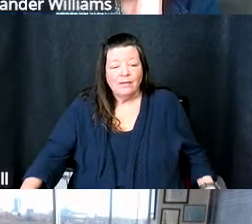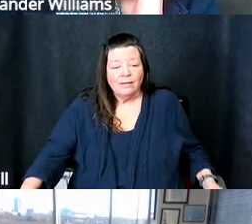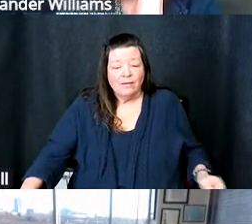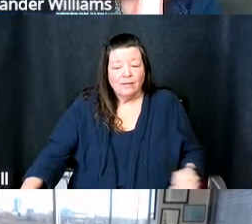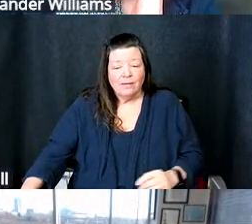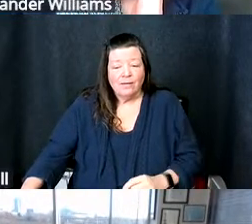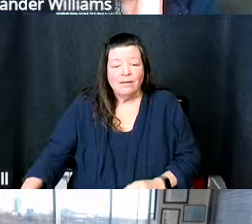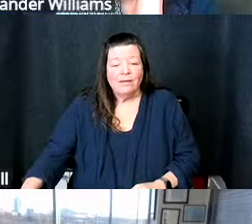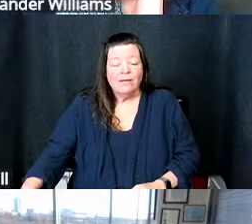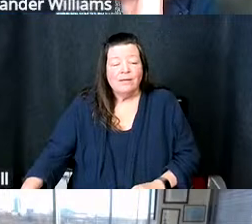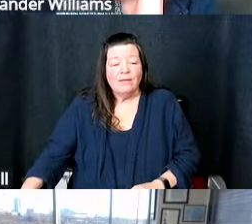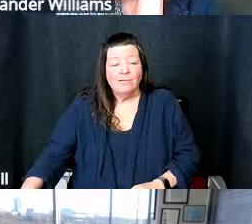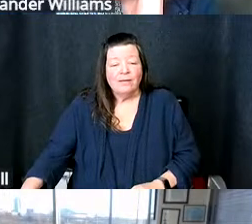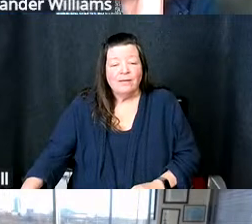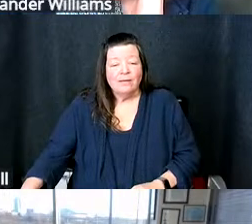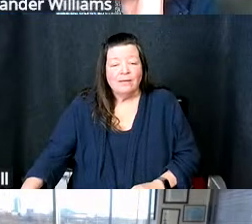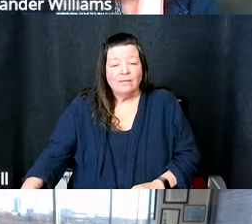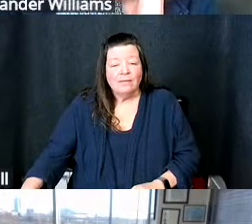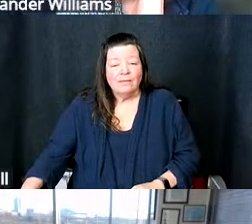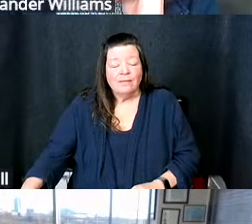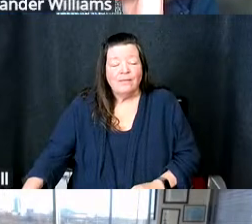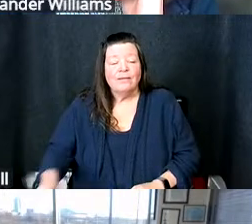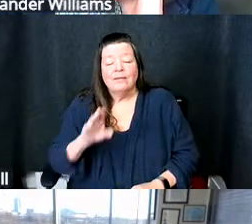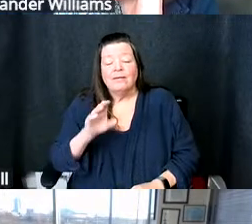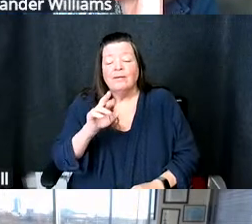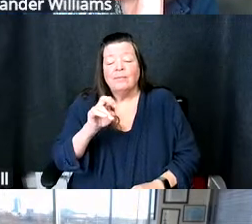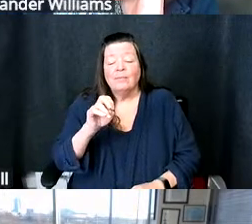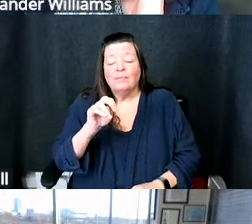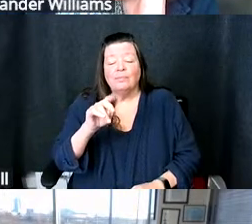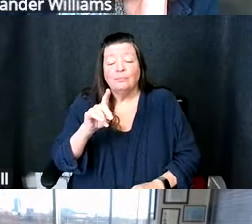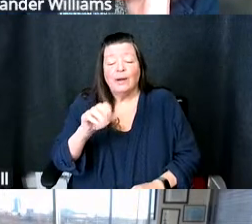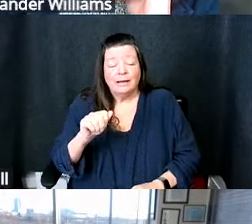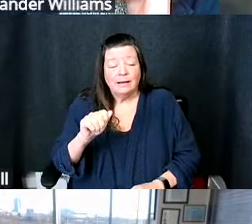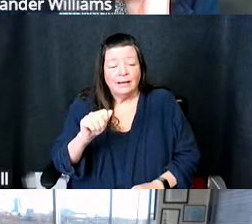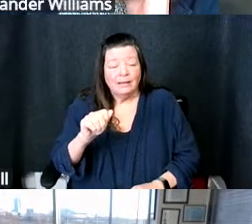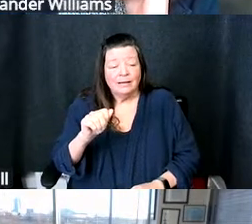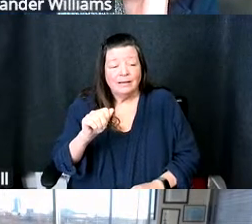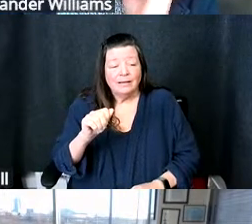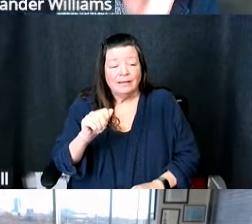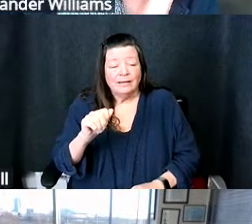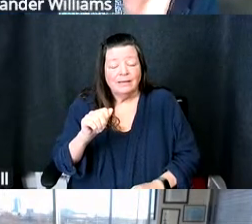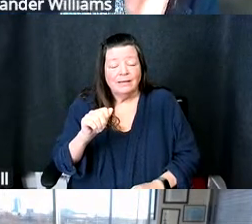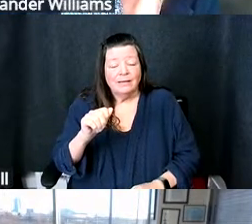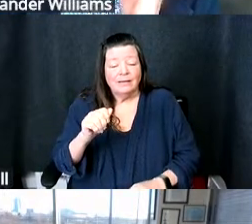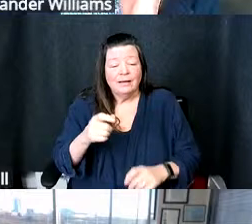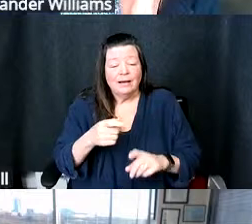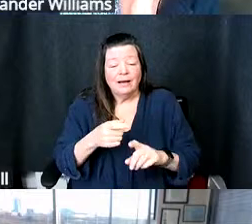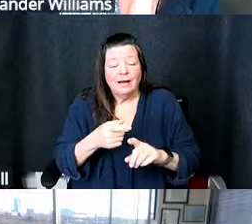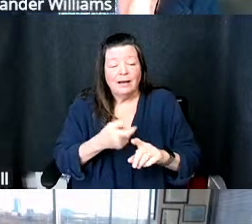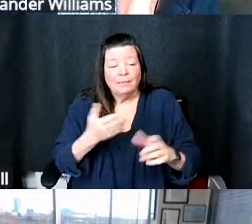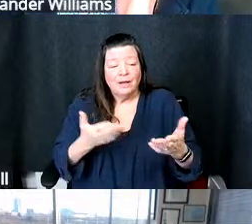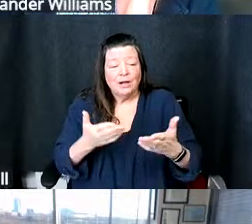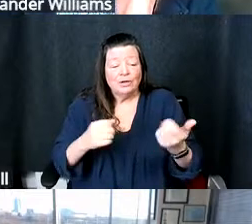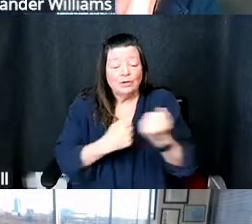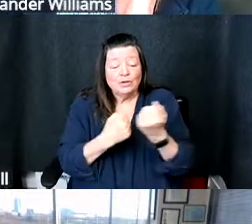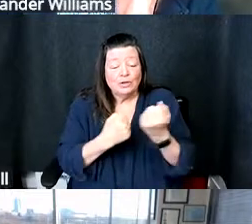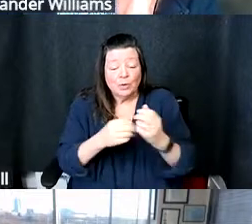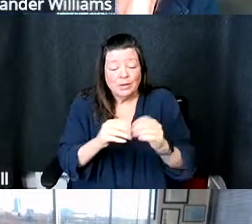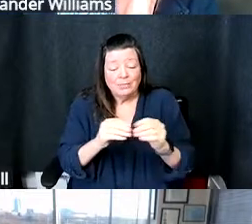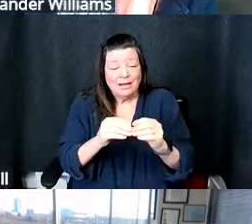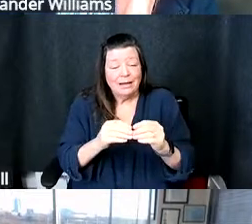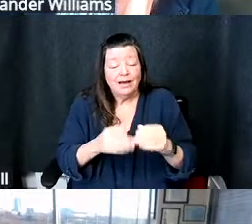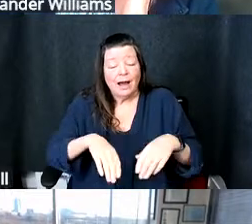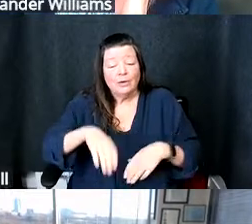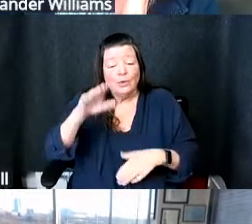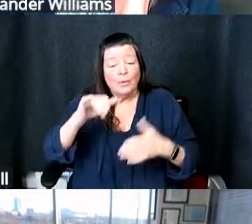Wonderful. Now we want to go. Brendan Torres Saragusa. I'm on the equity team here to support the meeting today. Grew up in New York, in the New York